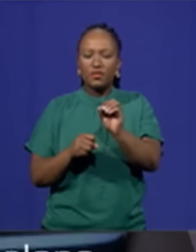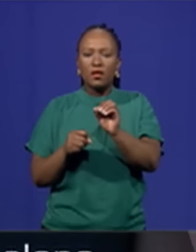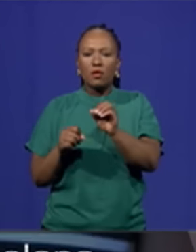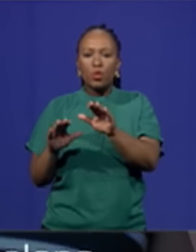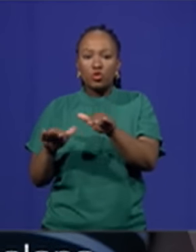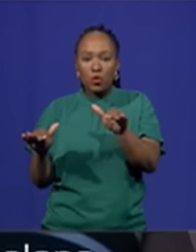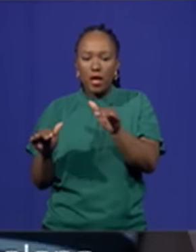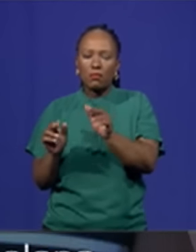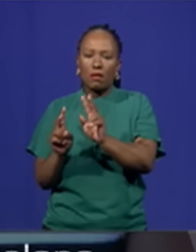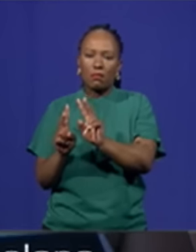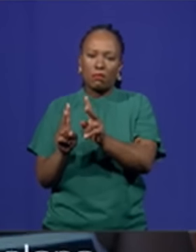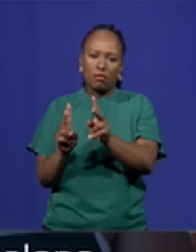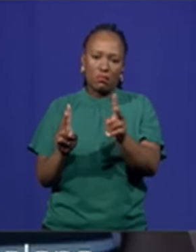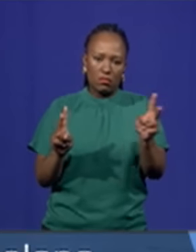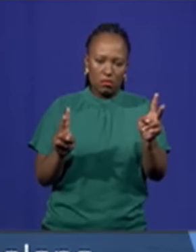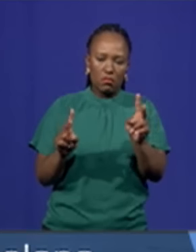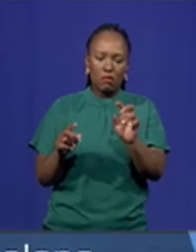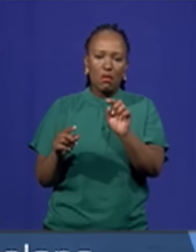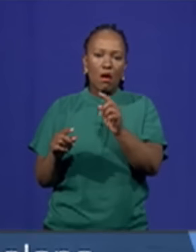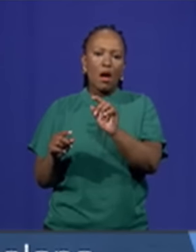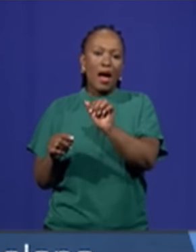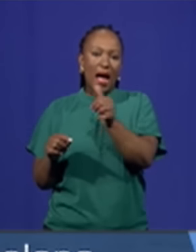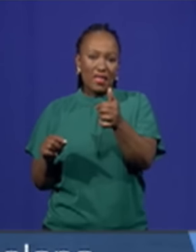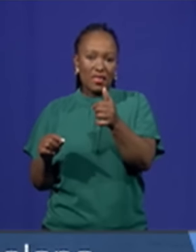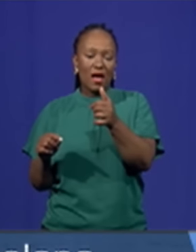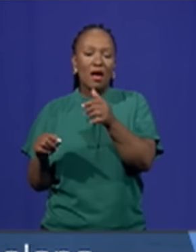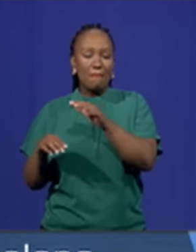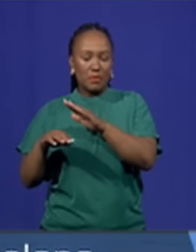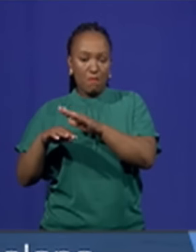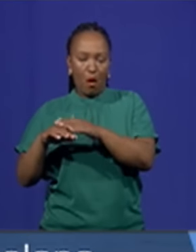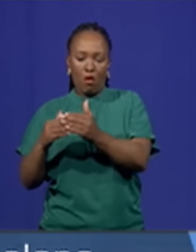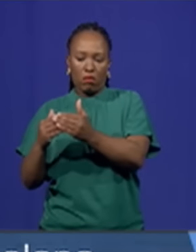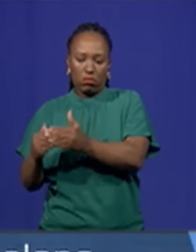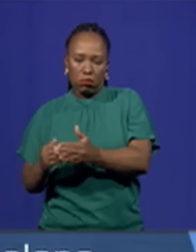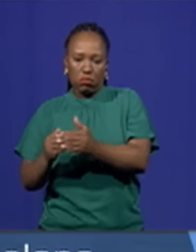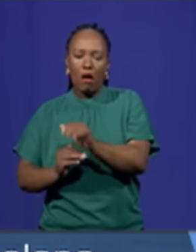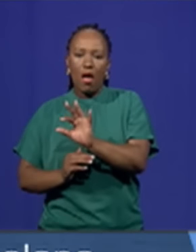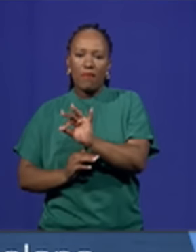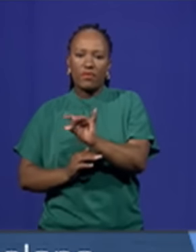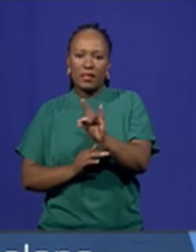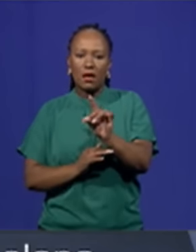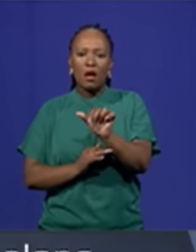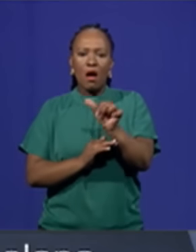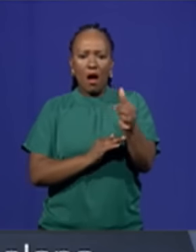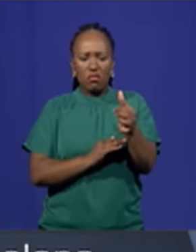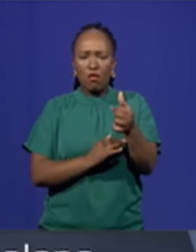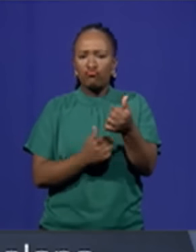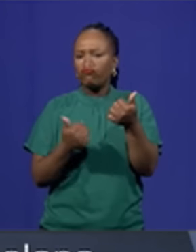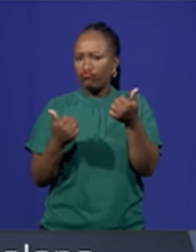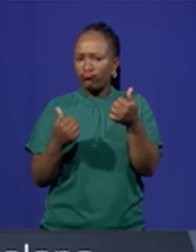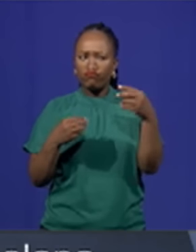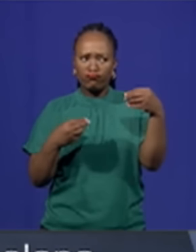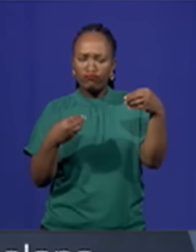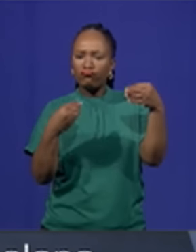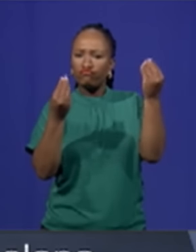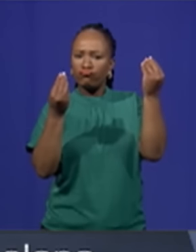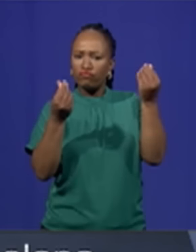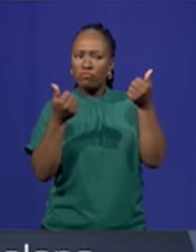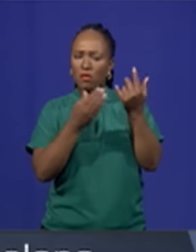mongwe jaaka bangwe ba tlhoka tlhokomelo e tseneletseng ya tsatsi le letsatsi fa ba bangwe ba nna bagolo ba ba